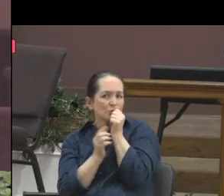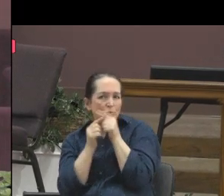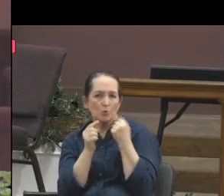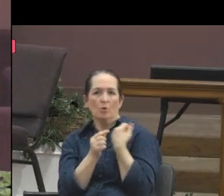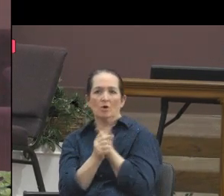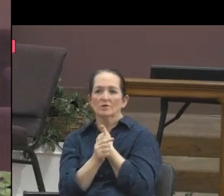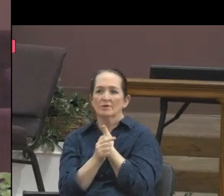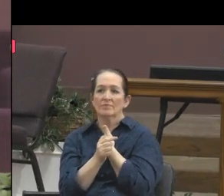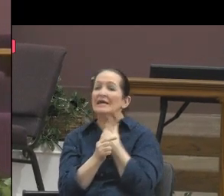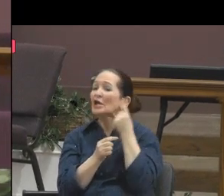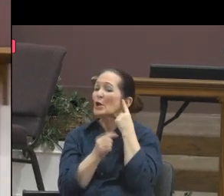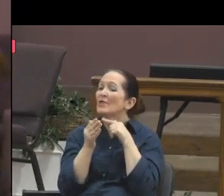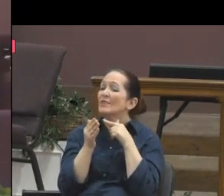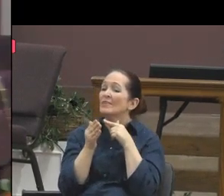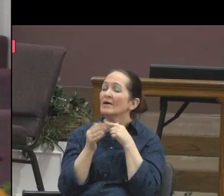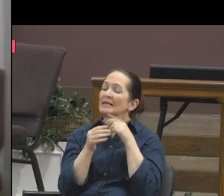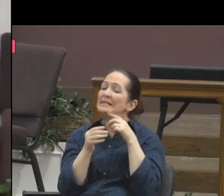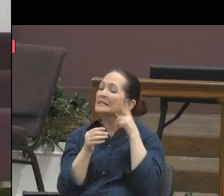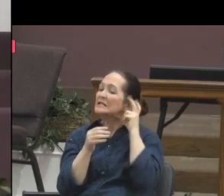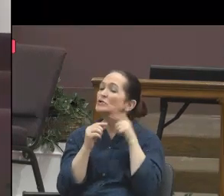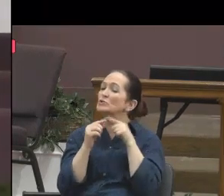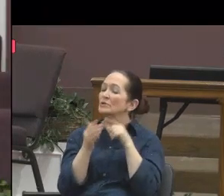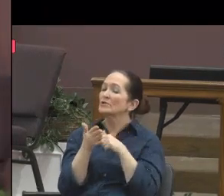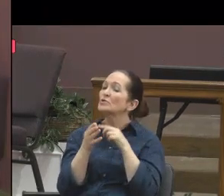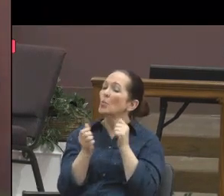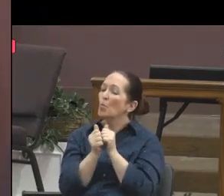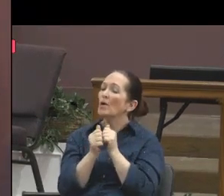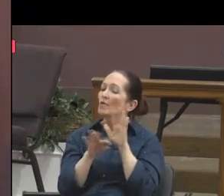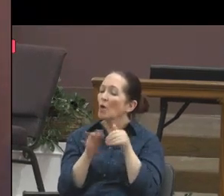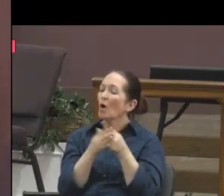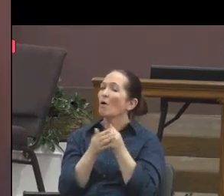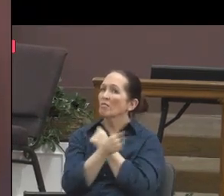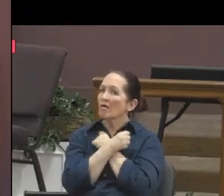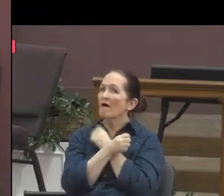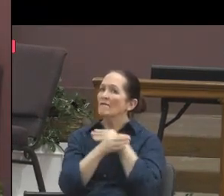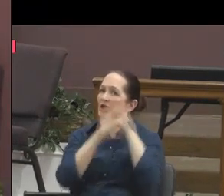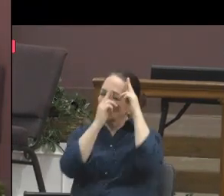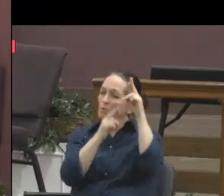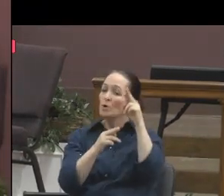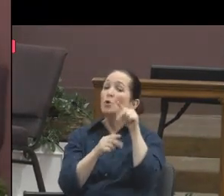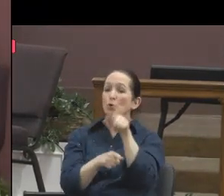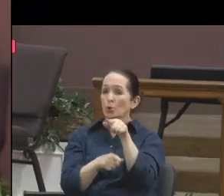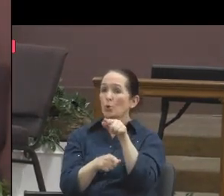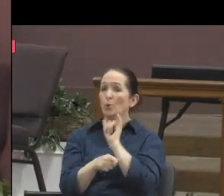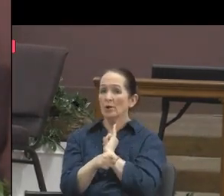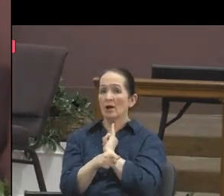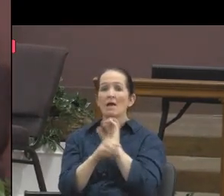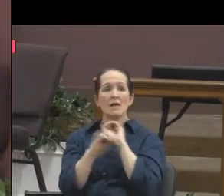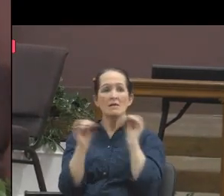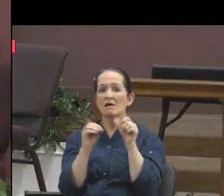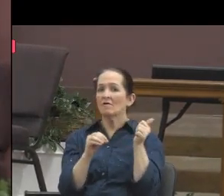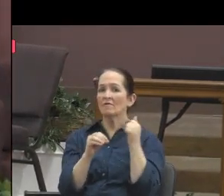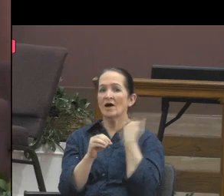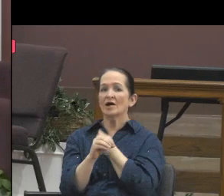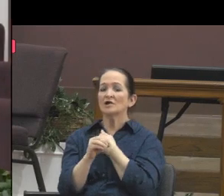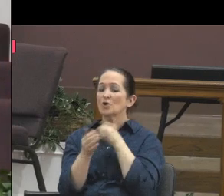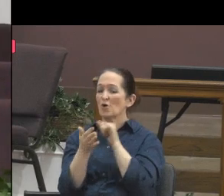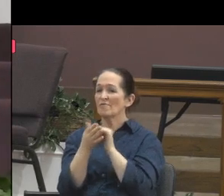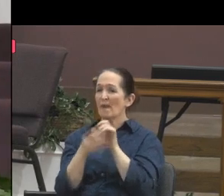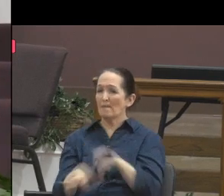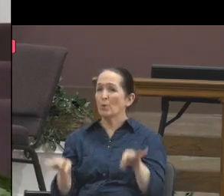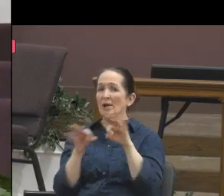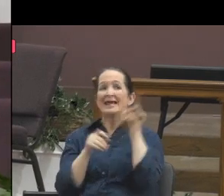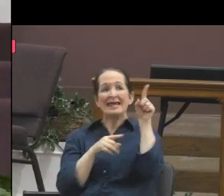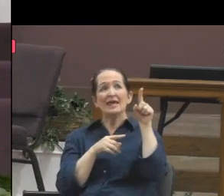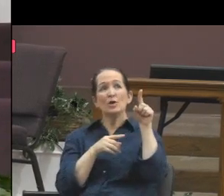Please hear this with all love and all respect. But the fact of the matter is, you and I, none of us are that important that God would